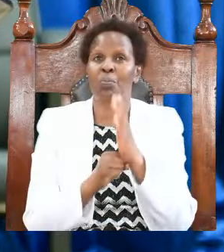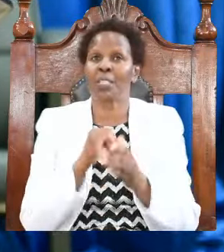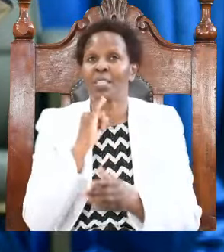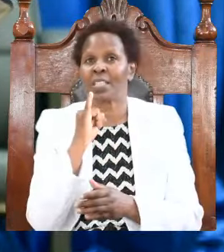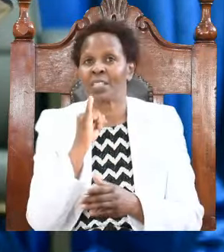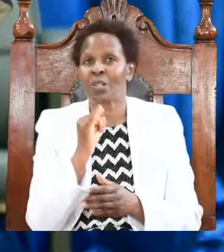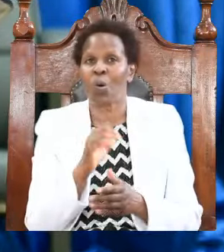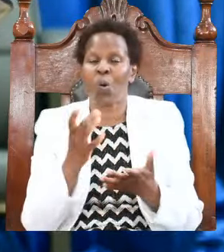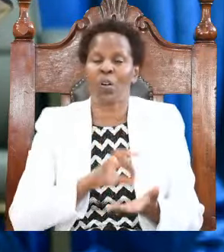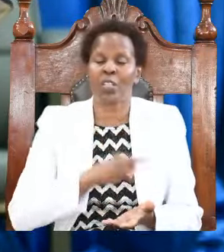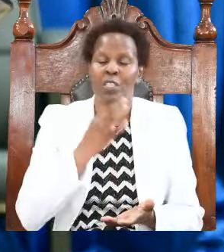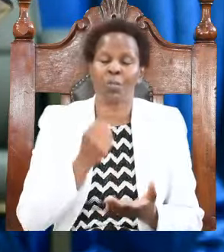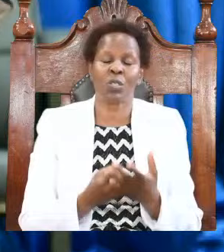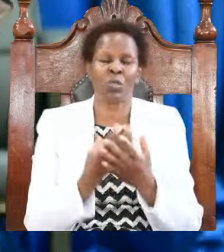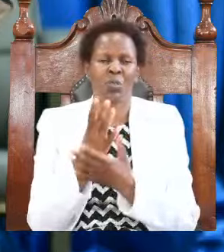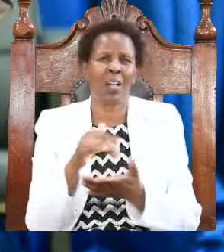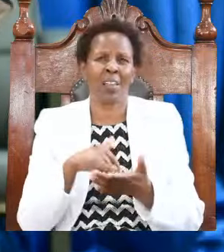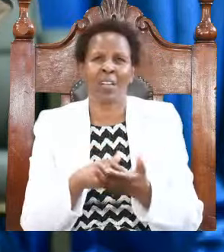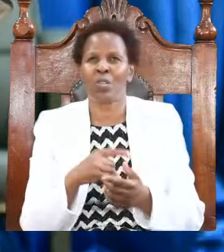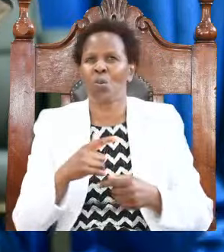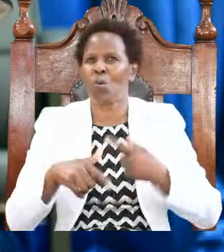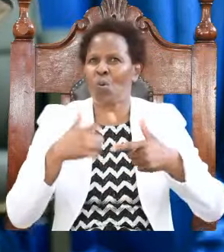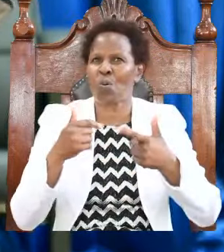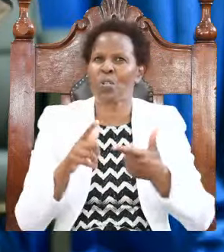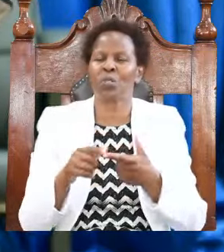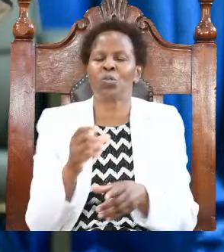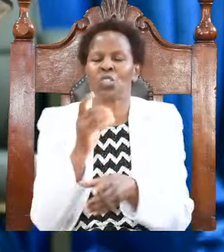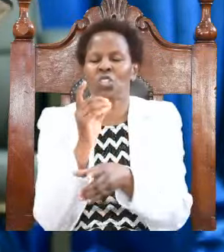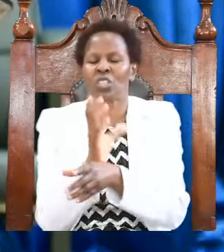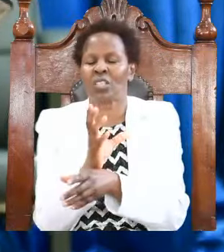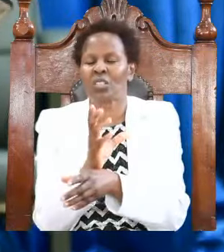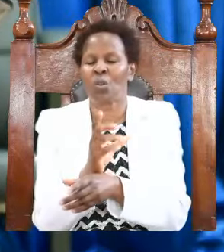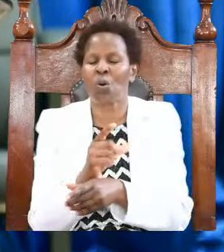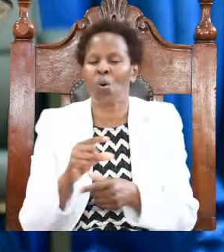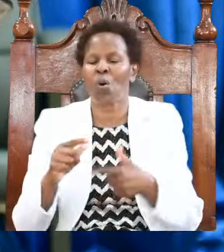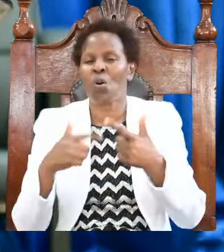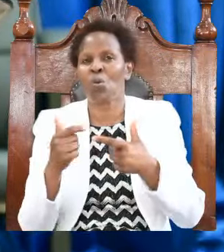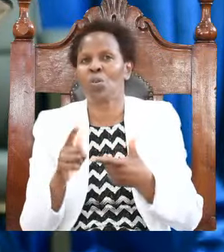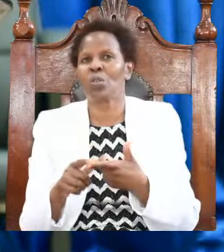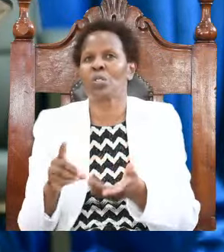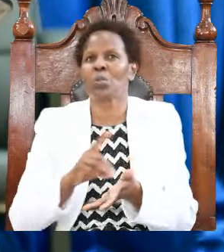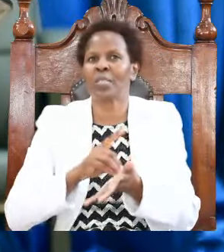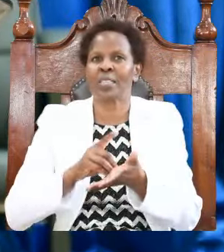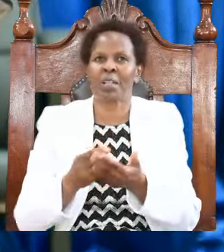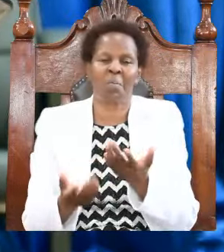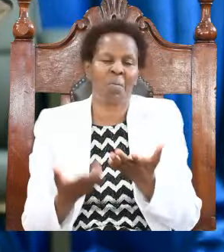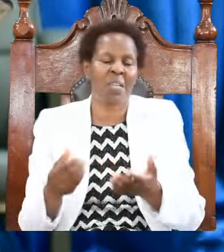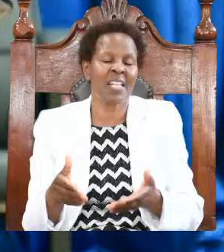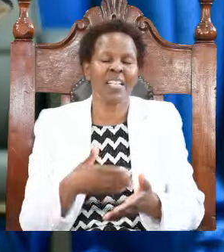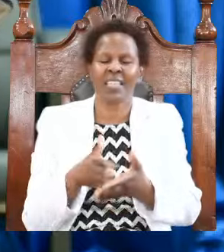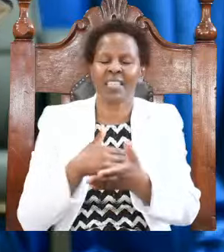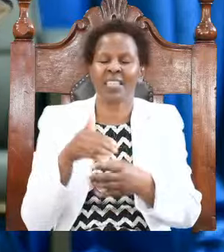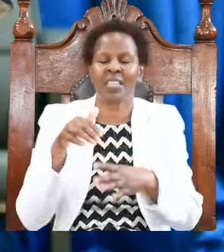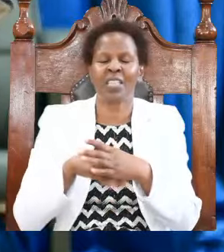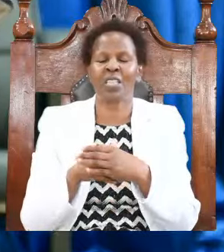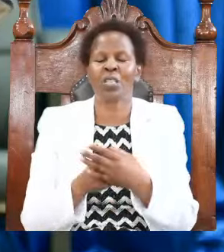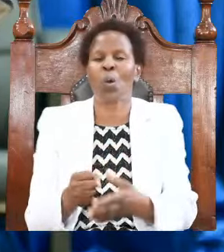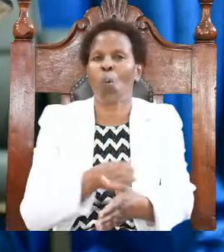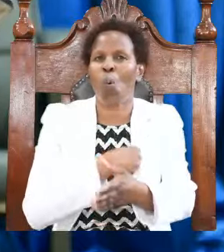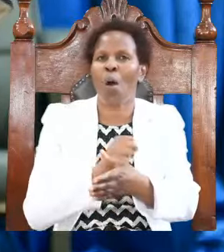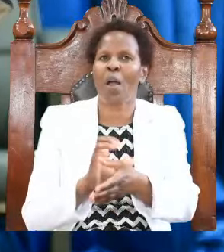You can go to church, you can be in a district, you can even sing in the choir, in the praise team, you can even be